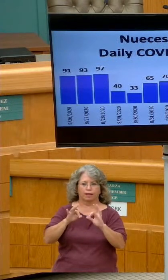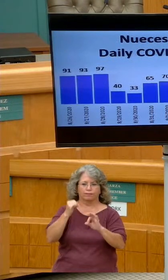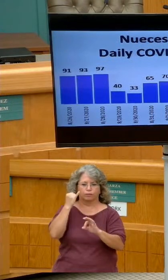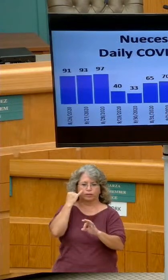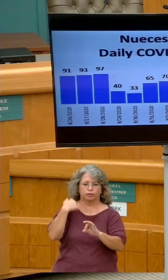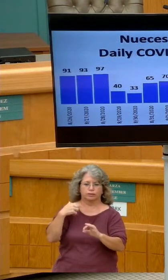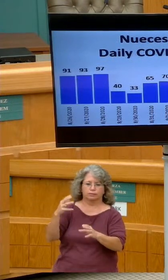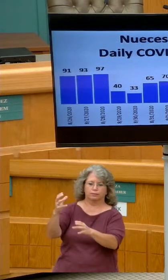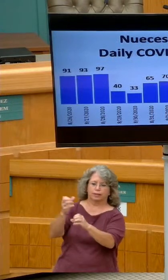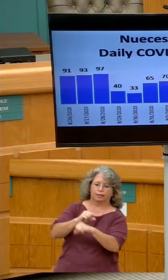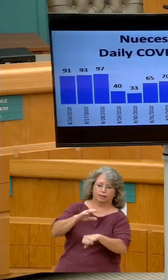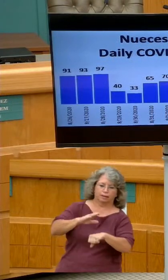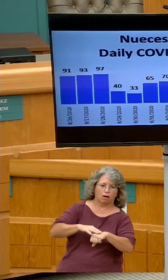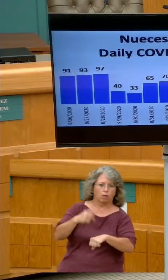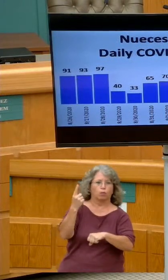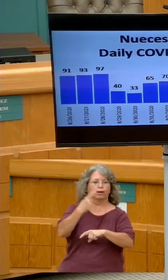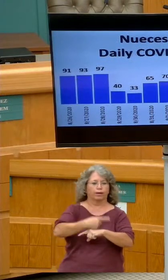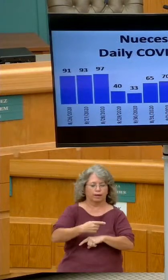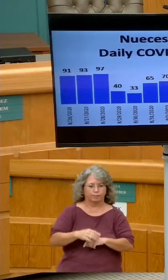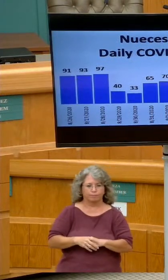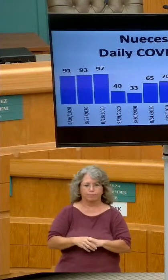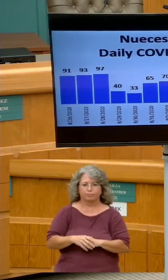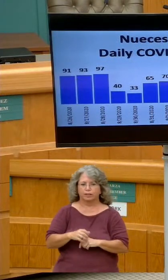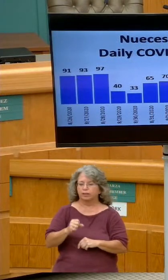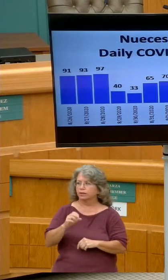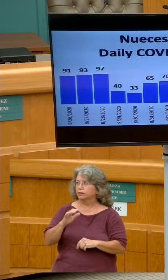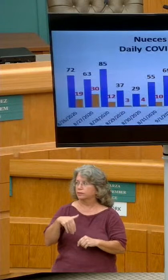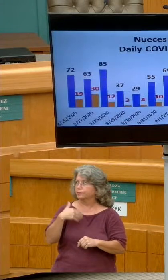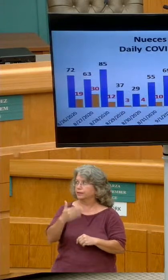us. And so these are the numbers today. Next slide.